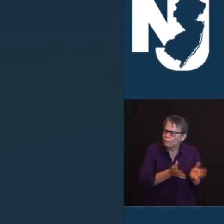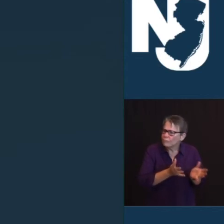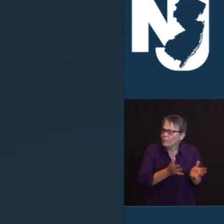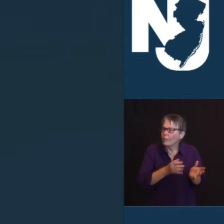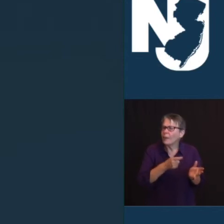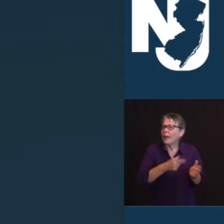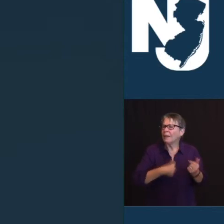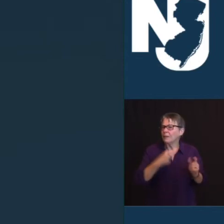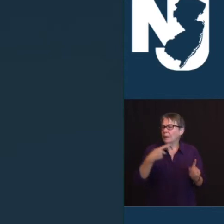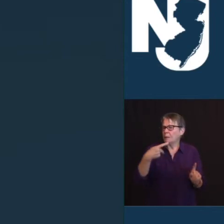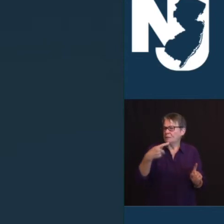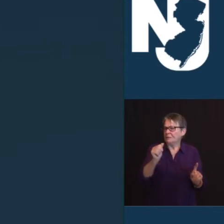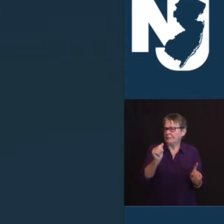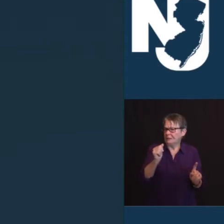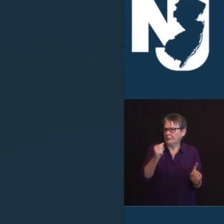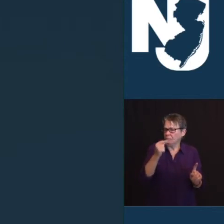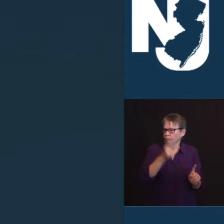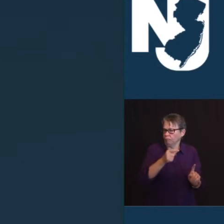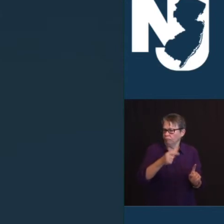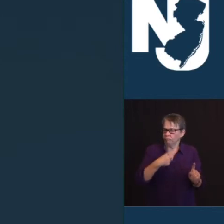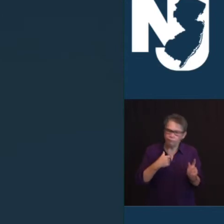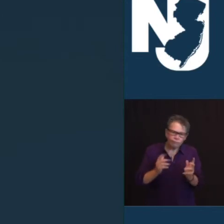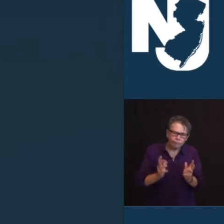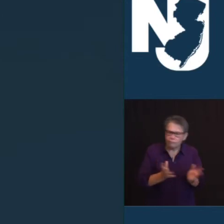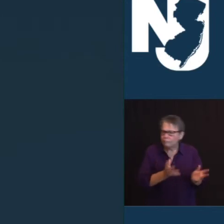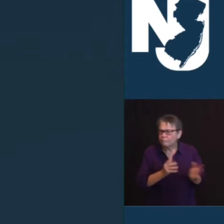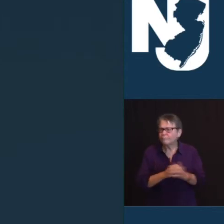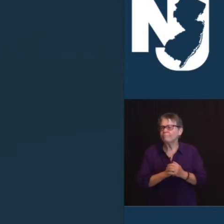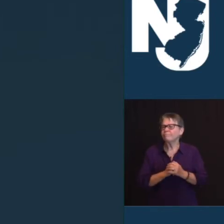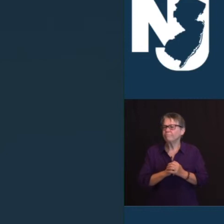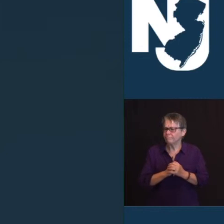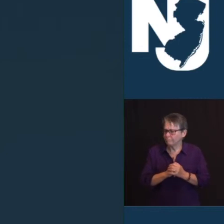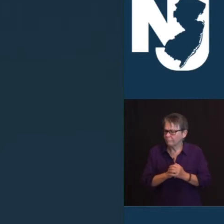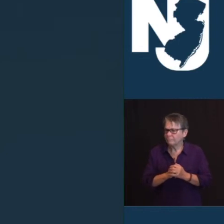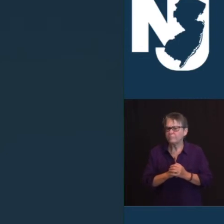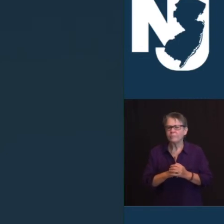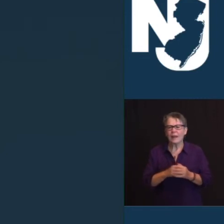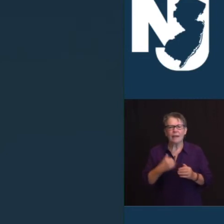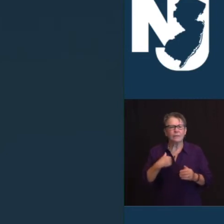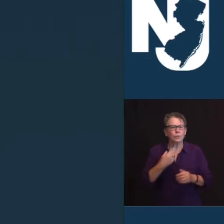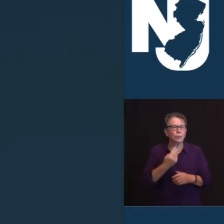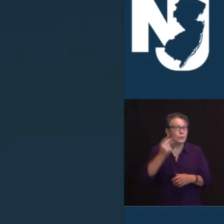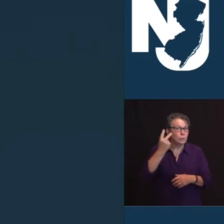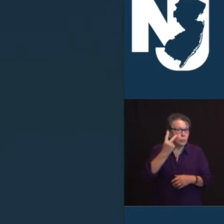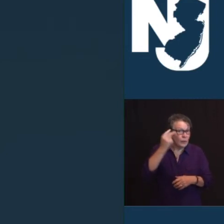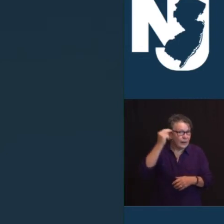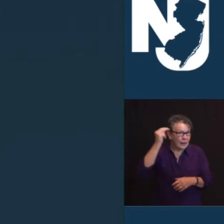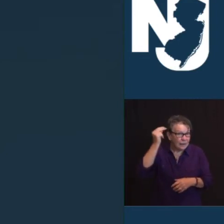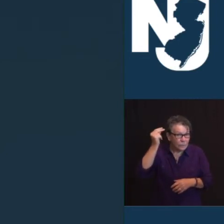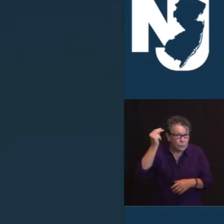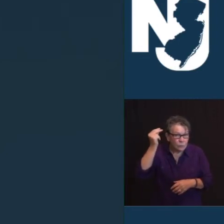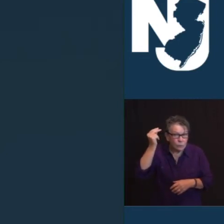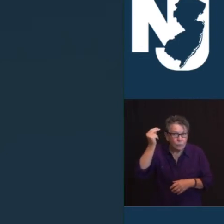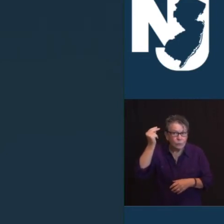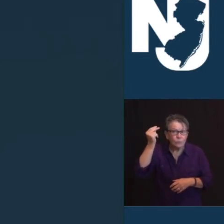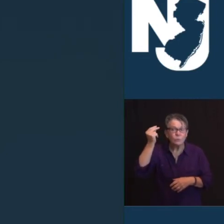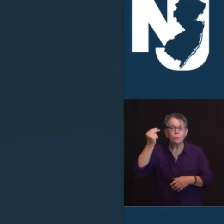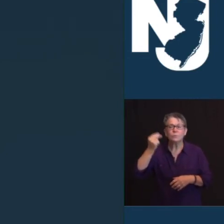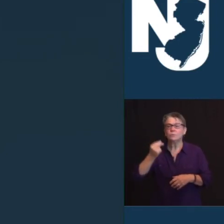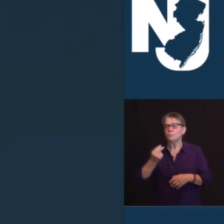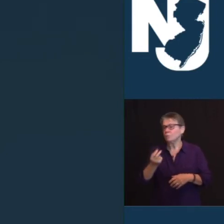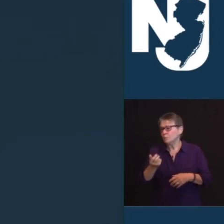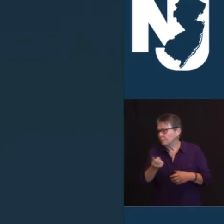She's survived as well by her two nephews, Timothy and Robert, 4 grandnieces, 1 grandnephew, 1 great-grandnephew,